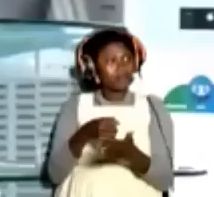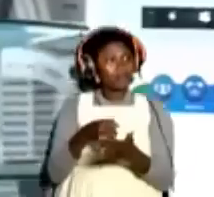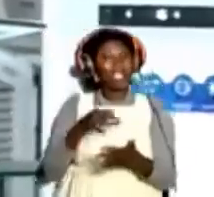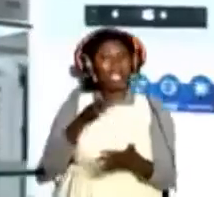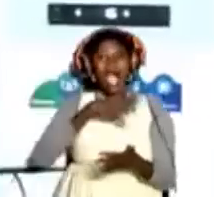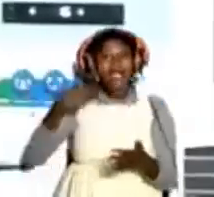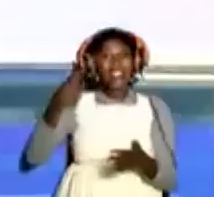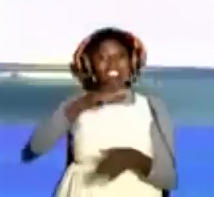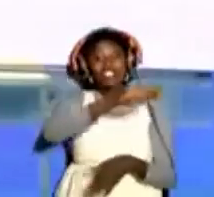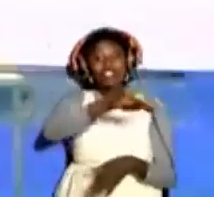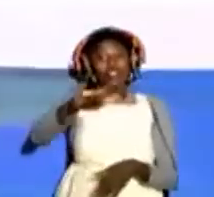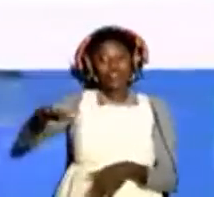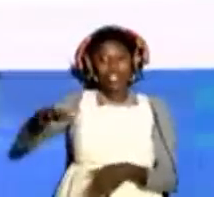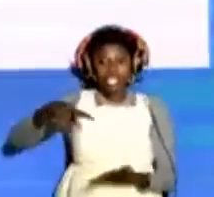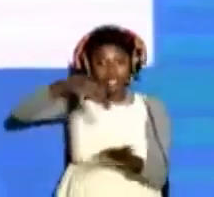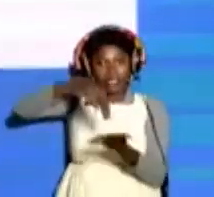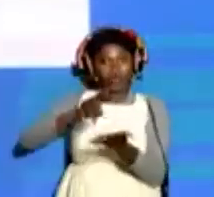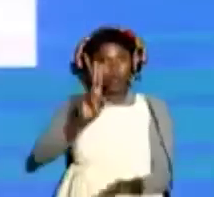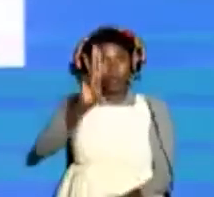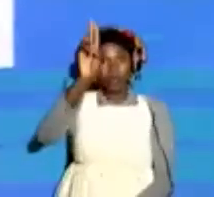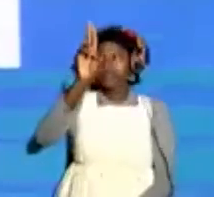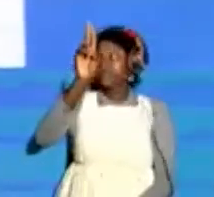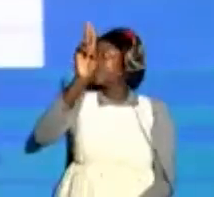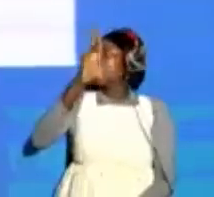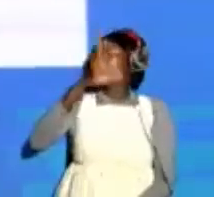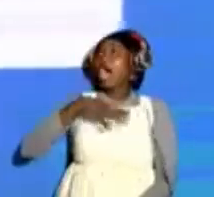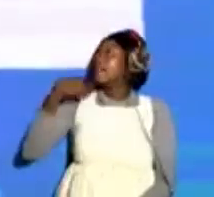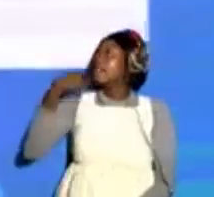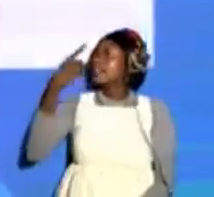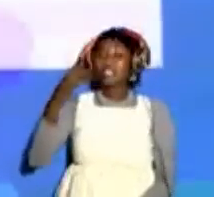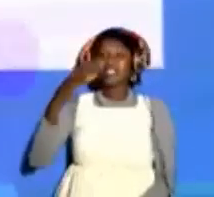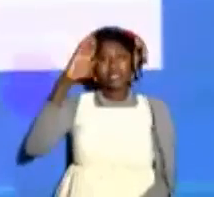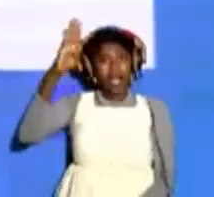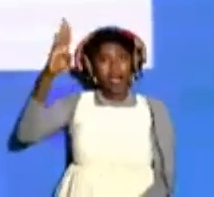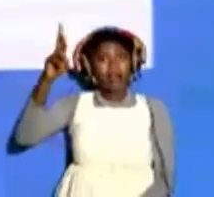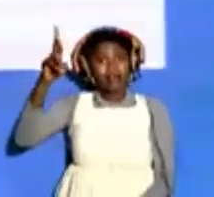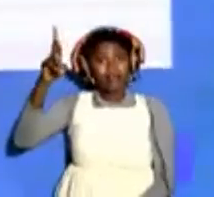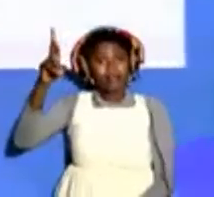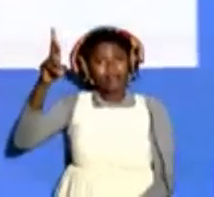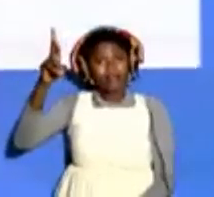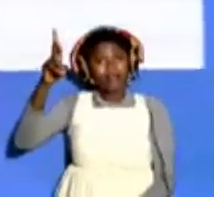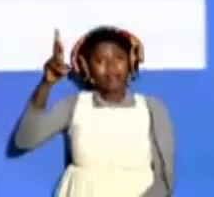And then the children stood up. They said, sir,